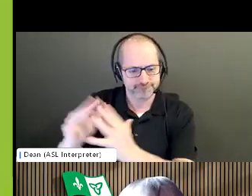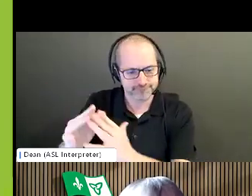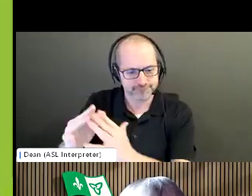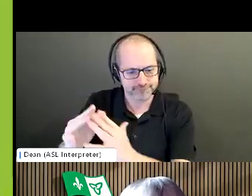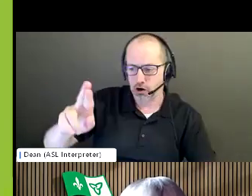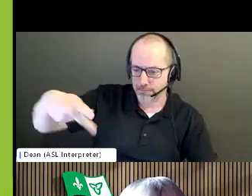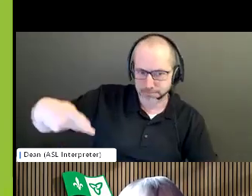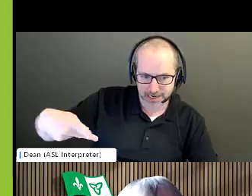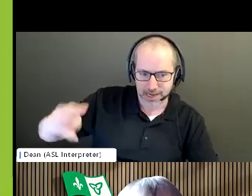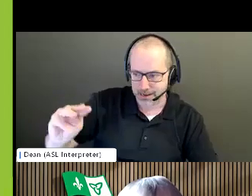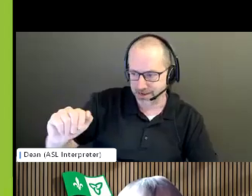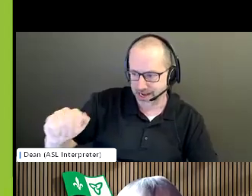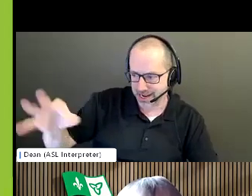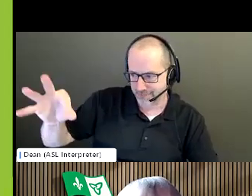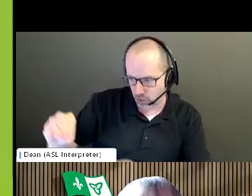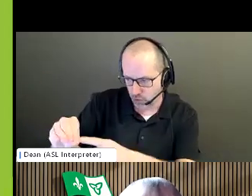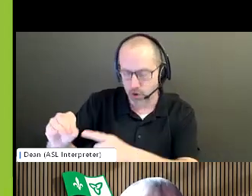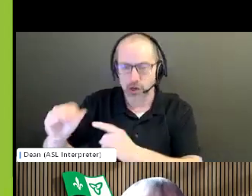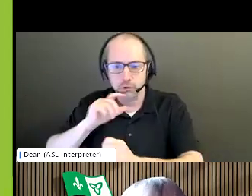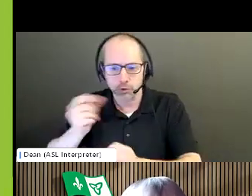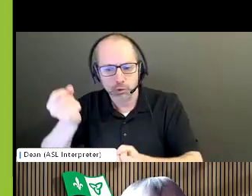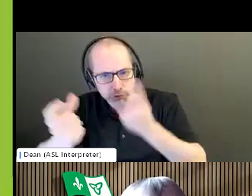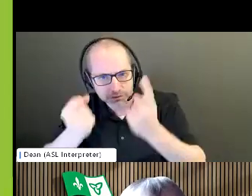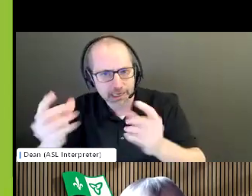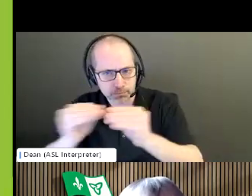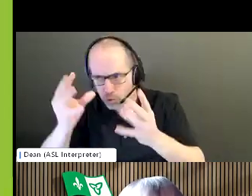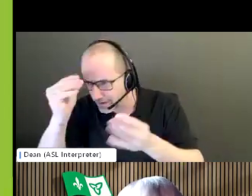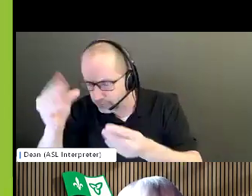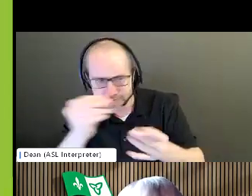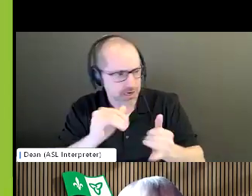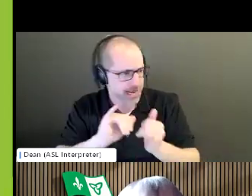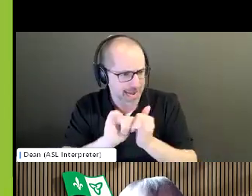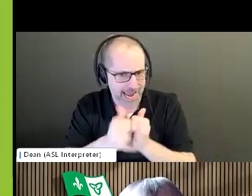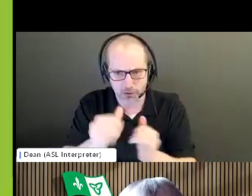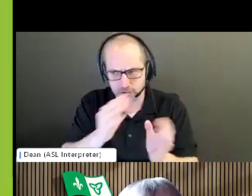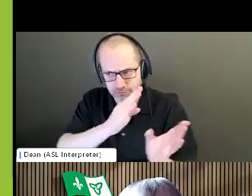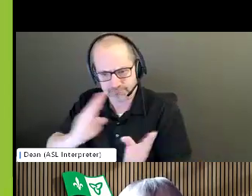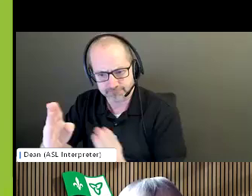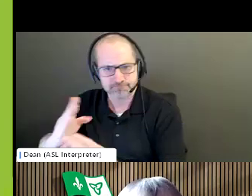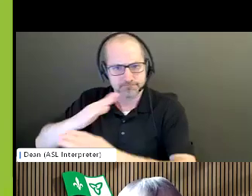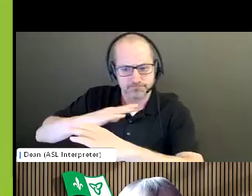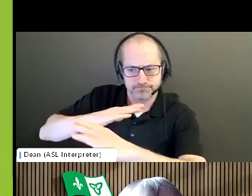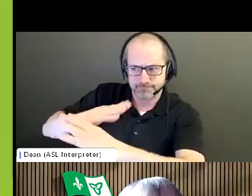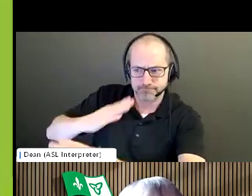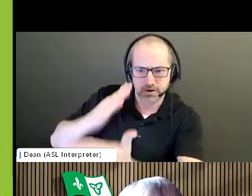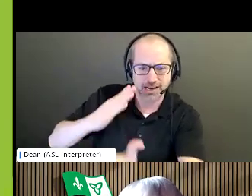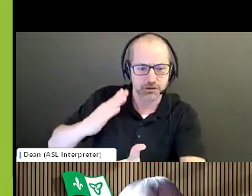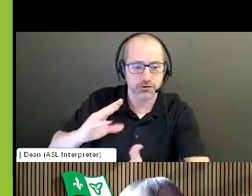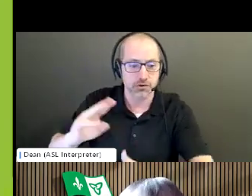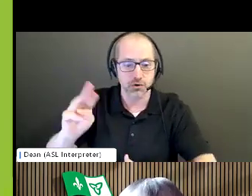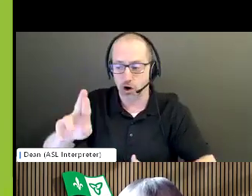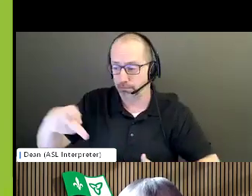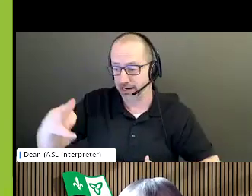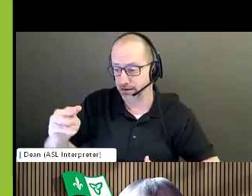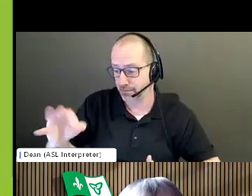understand these issues and mobilize collective prevention strategies. Over the past 3 years, RPMFO has organized